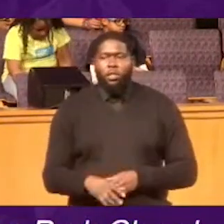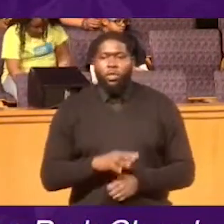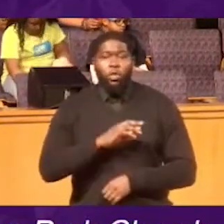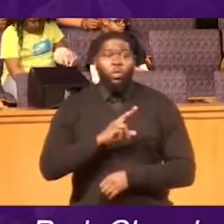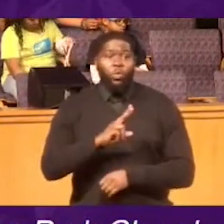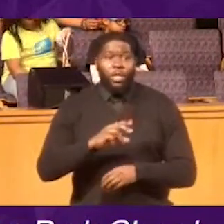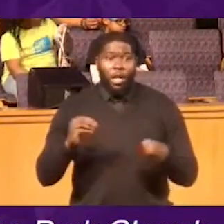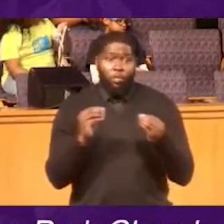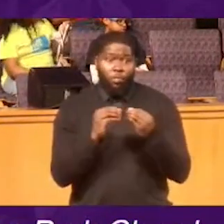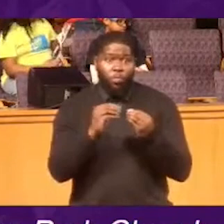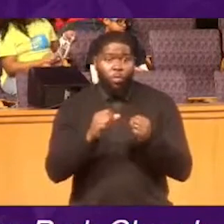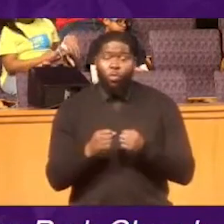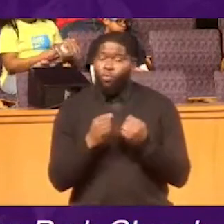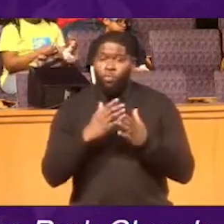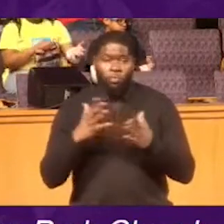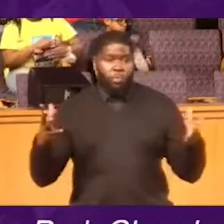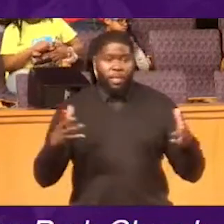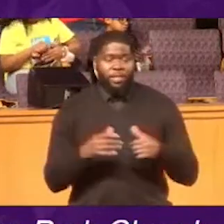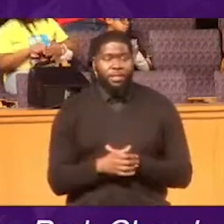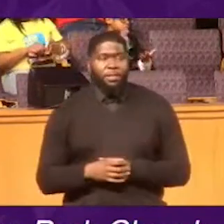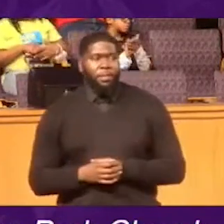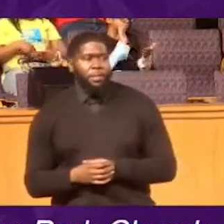love you.